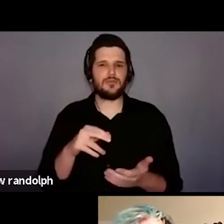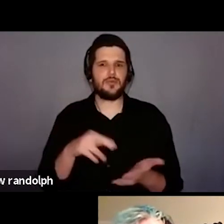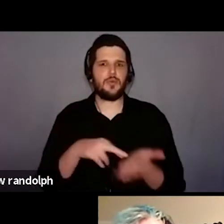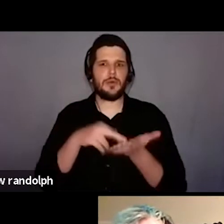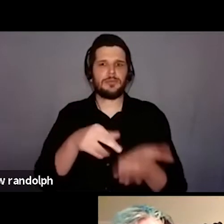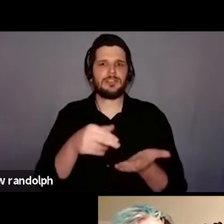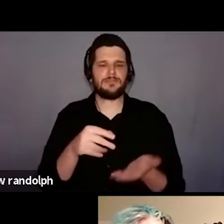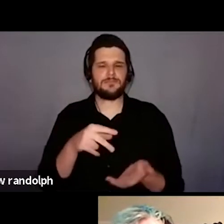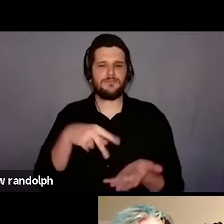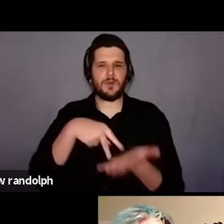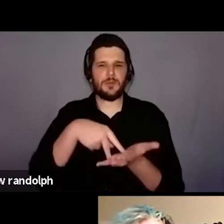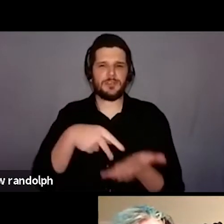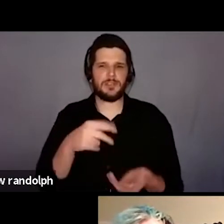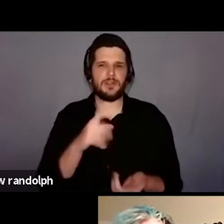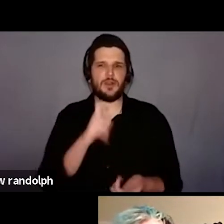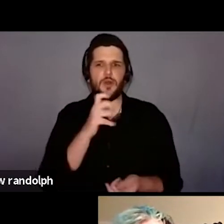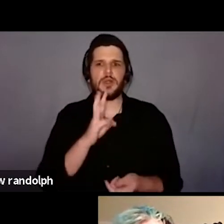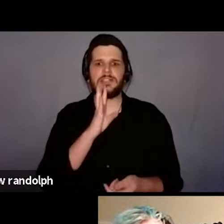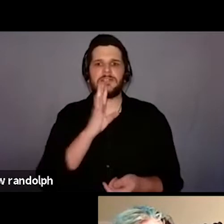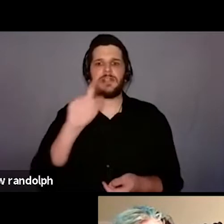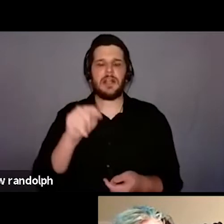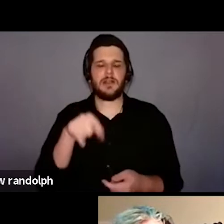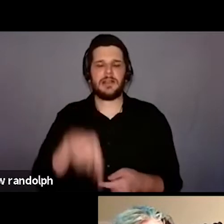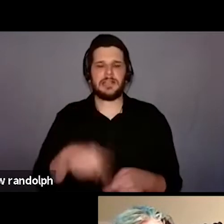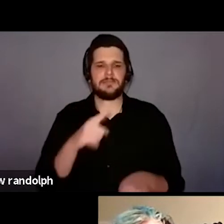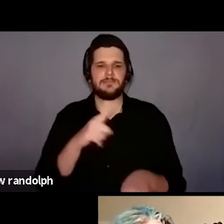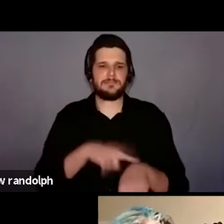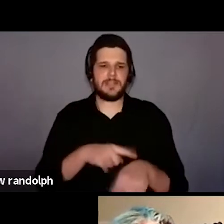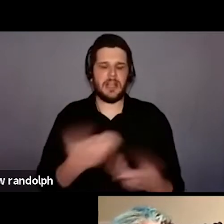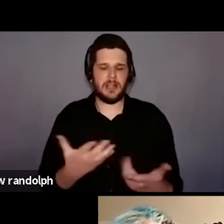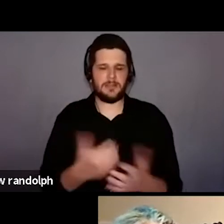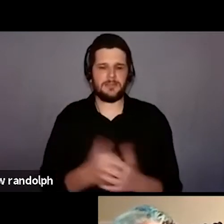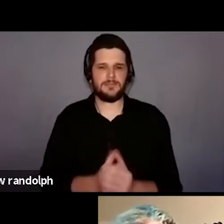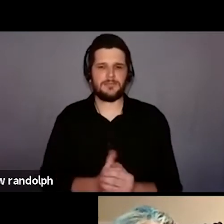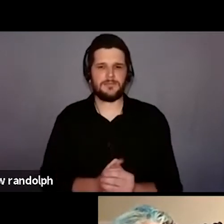who is speaking out in this moment.